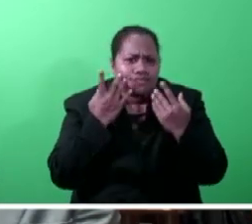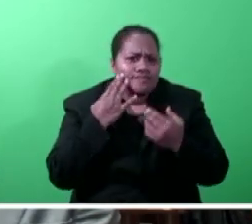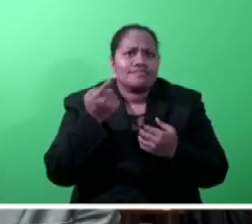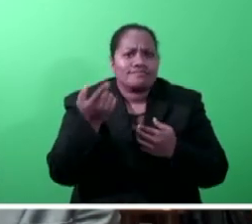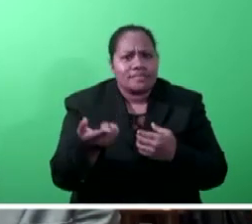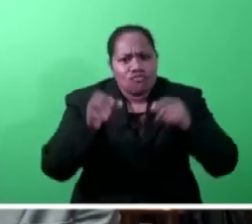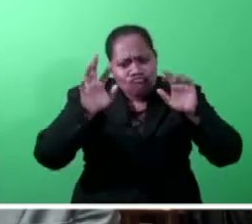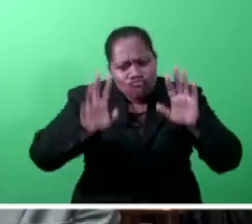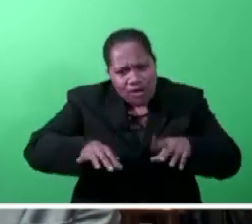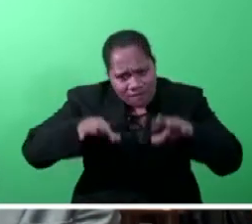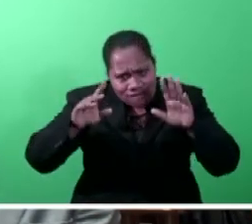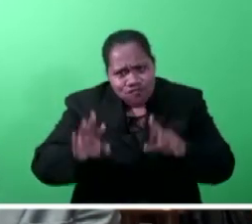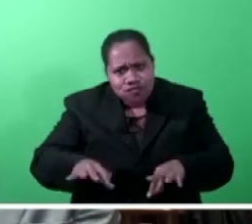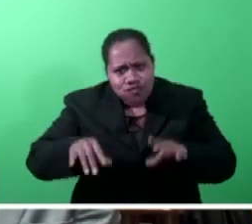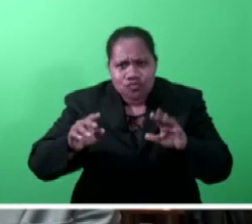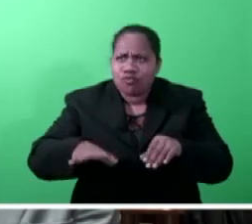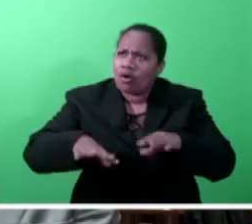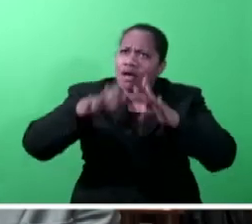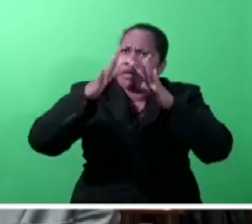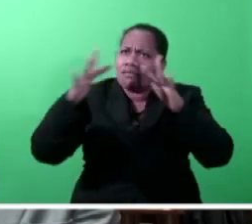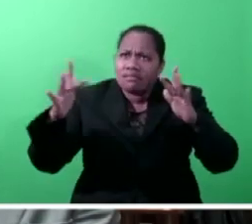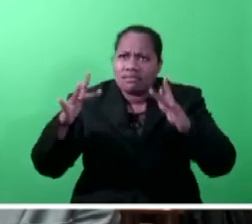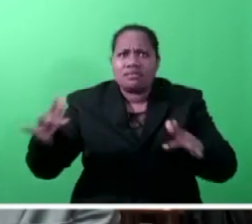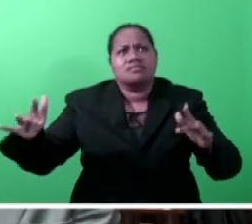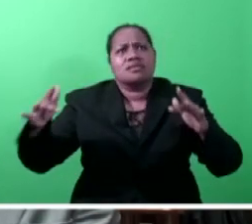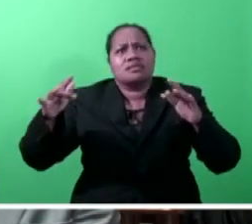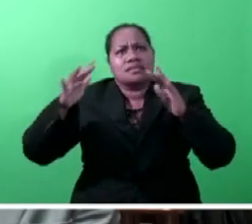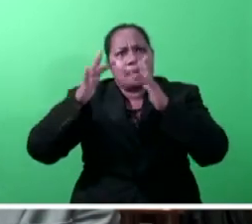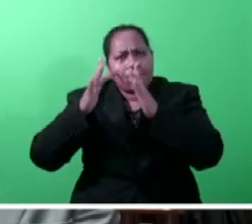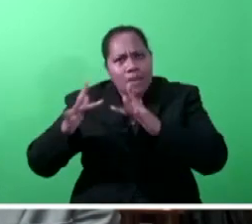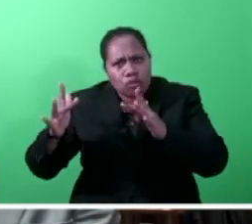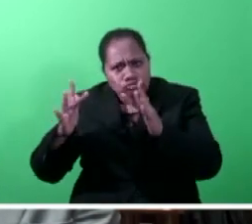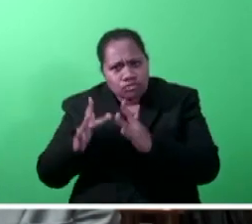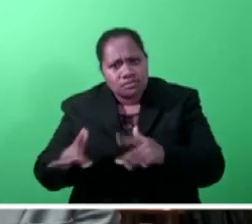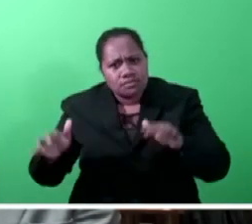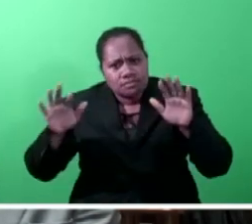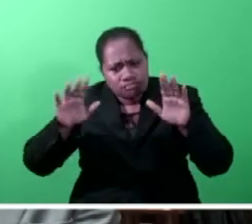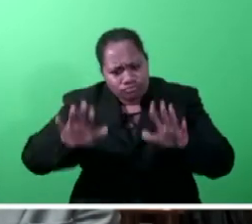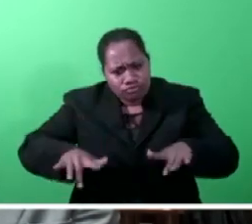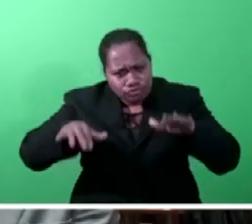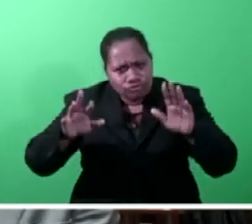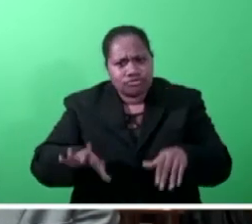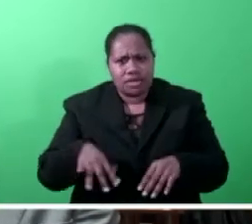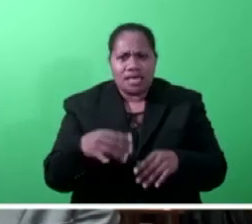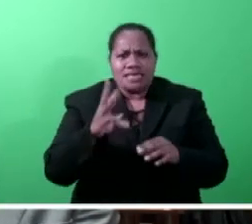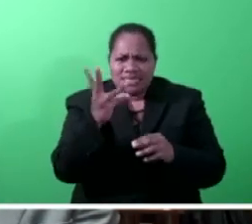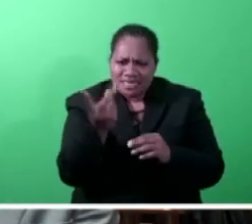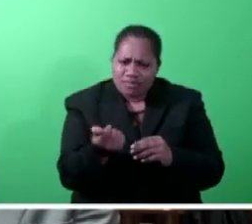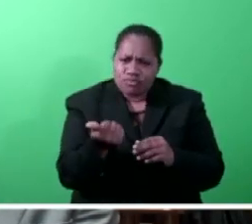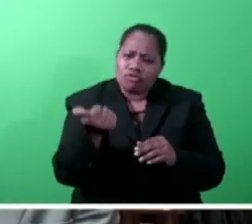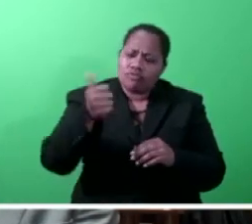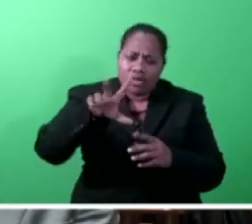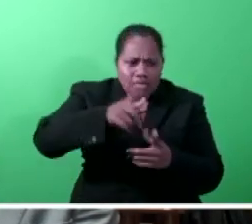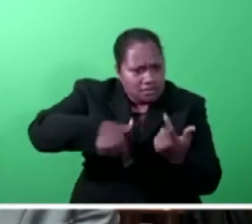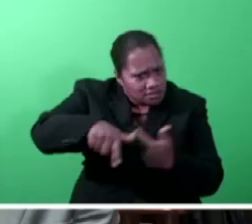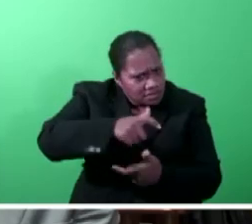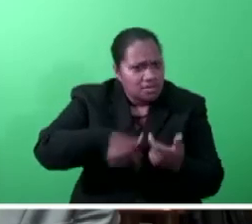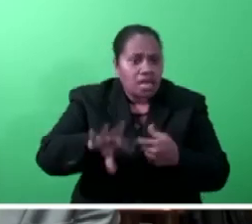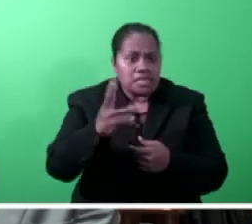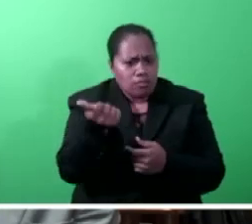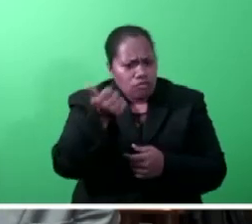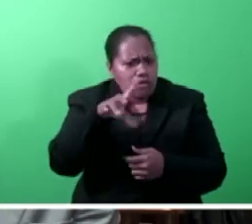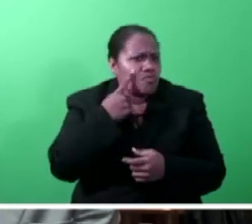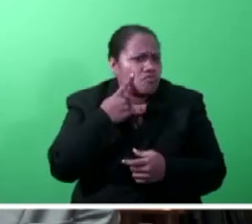cyclones, rainfall over hills and mountains, conditions of the soil, too much water already in the soil. So these are things that we